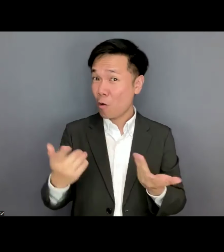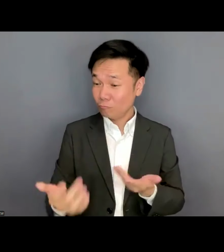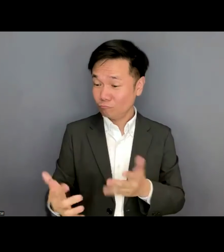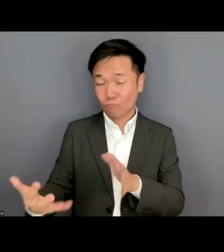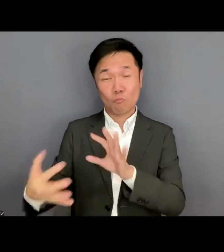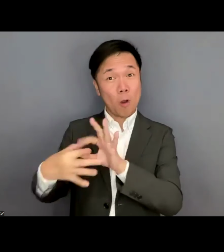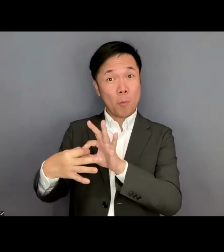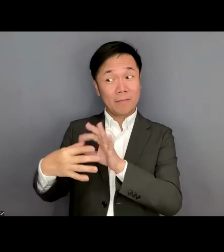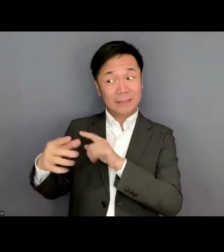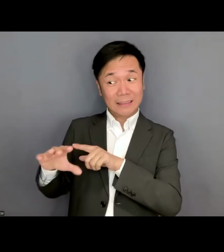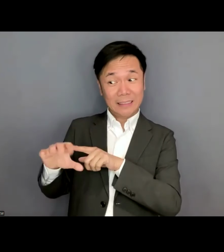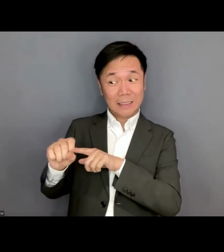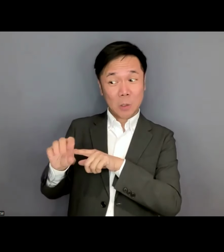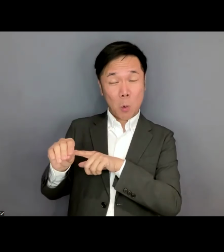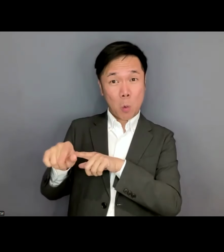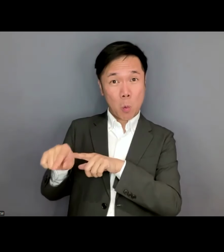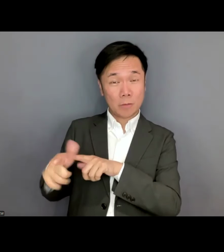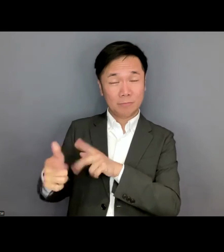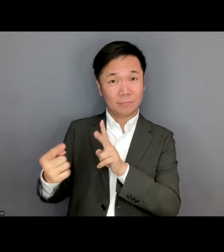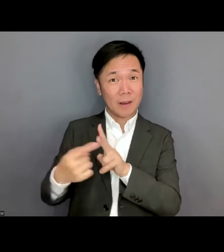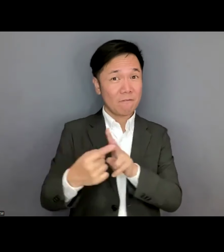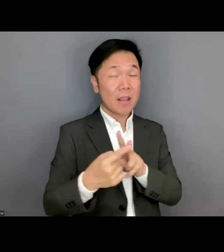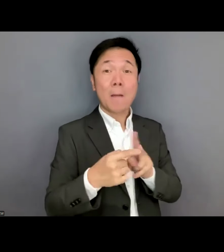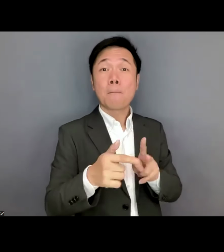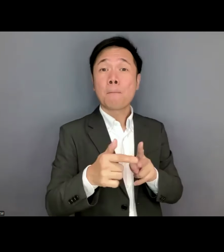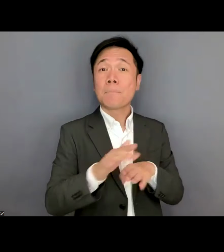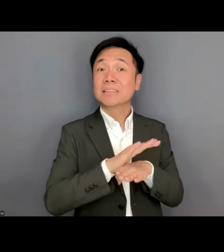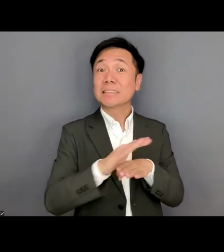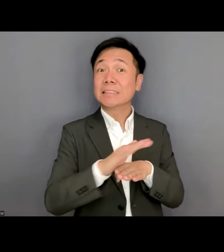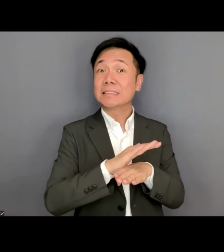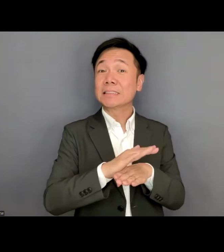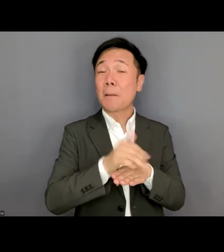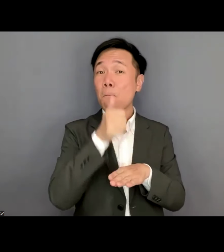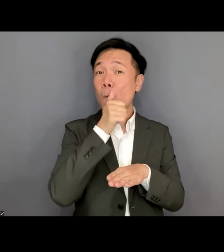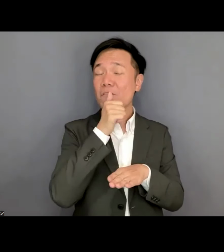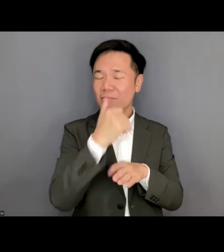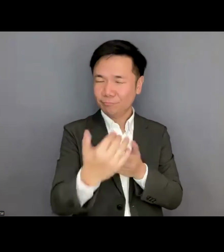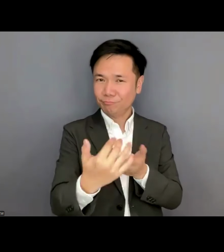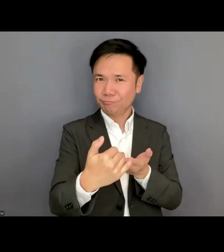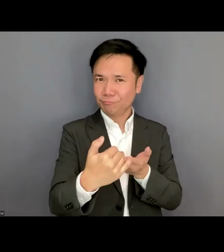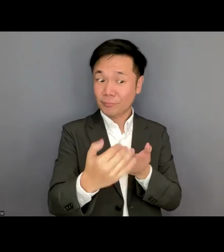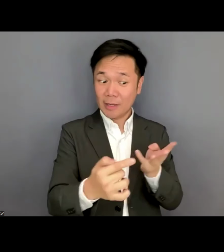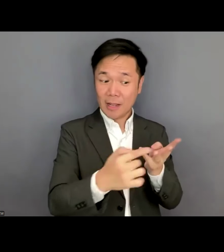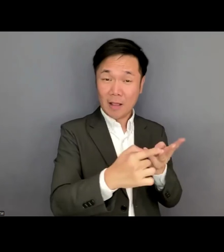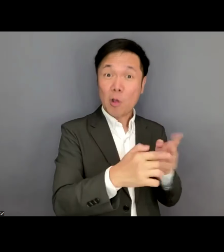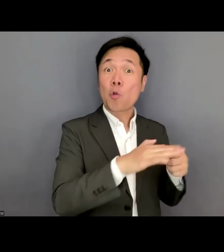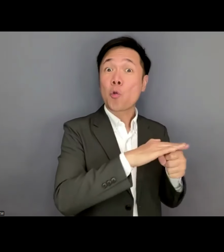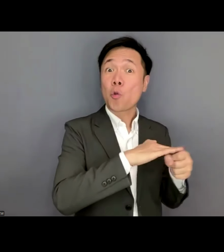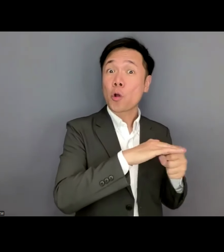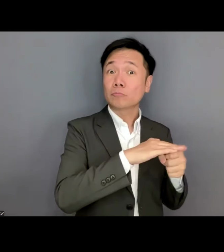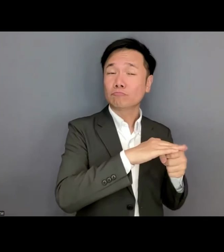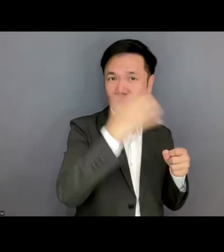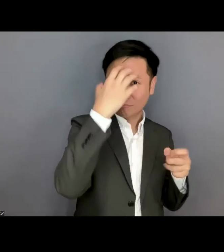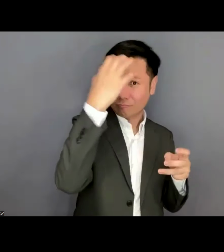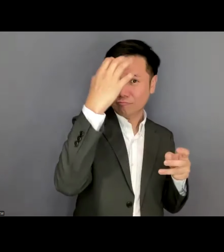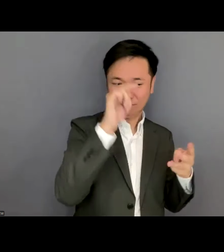privé the et les private autorités sector, locales. and the local Mais authorities. au-delà de ça, But ce qui